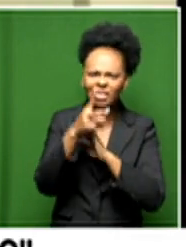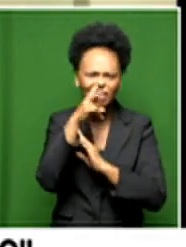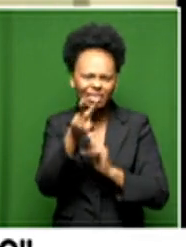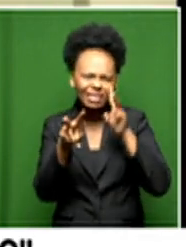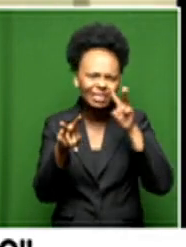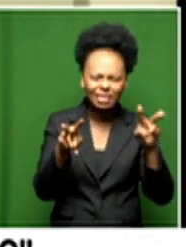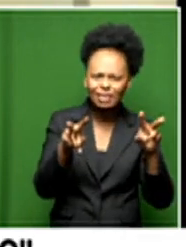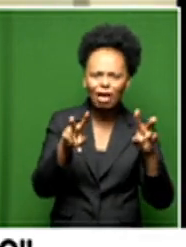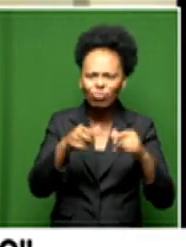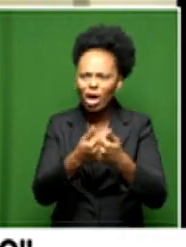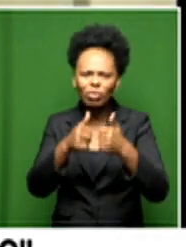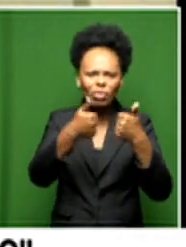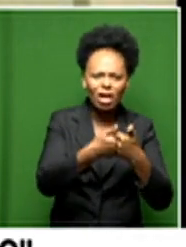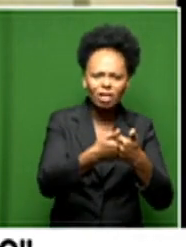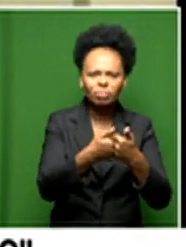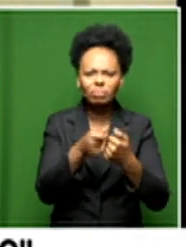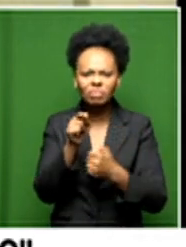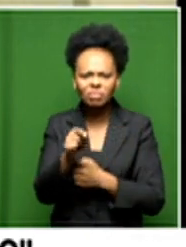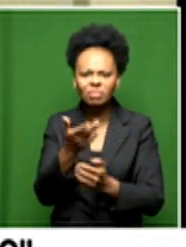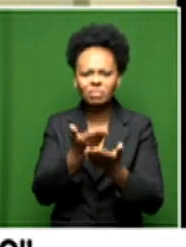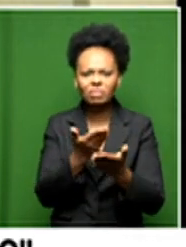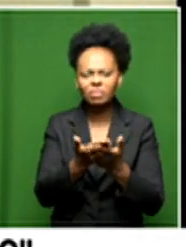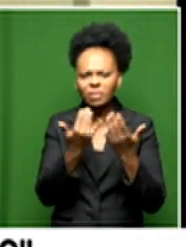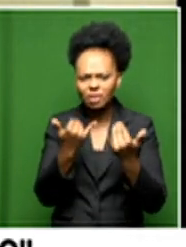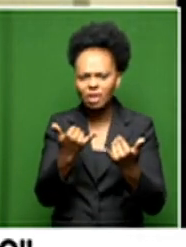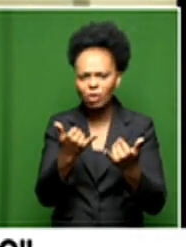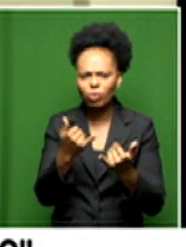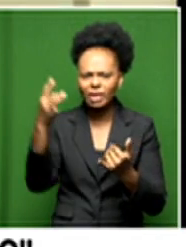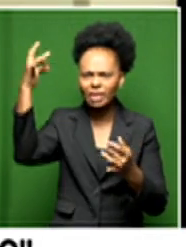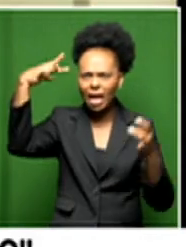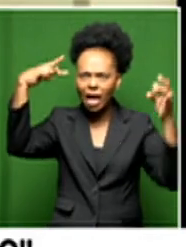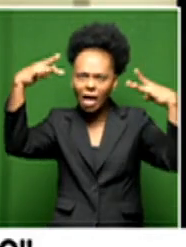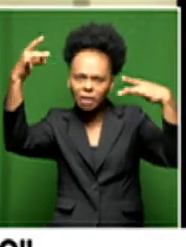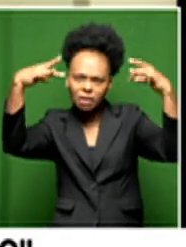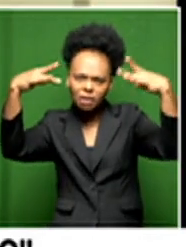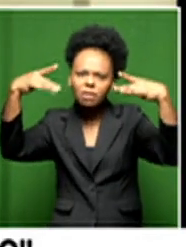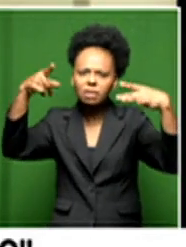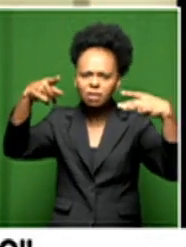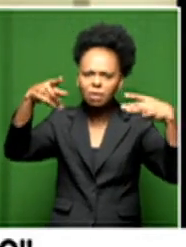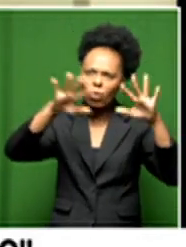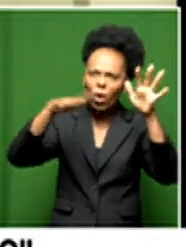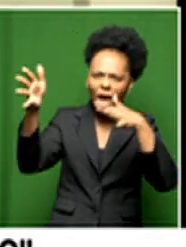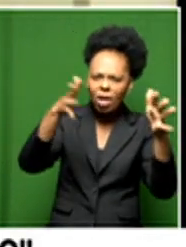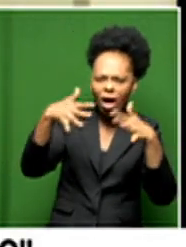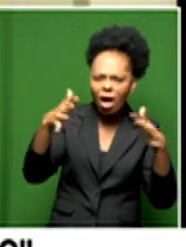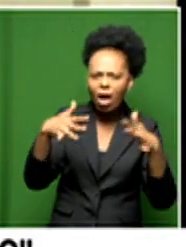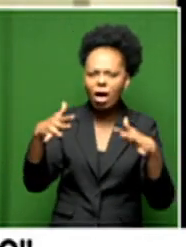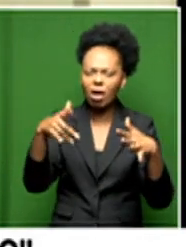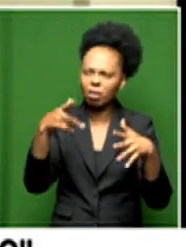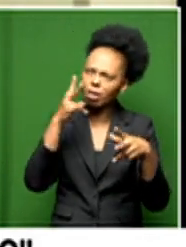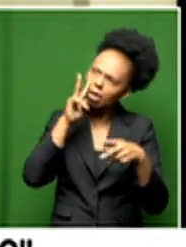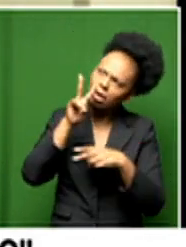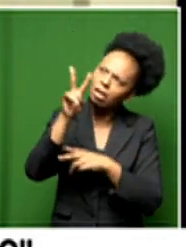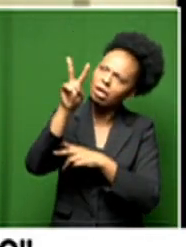stars, you could see the Milky Way. That's how bright the stars were. And I guess that sense of